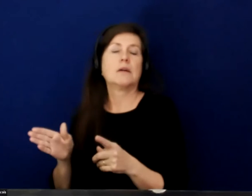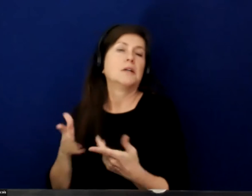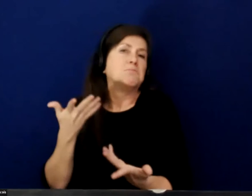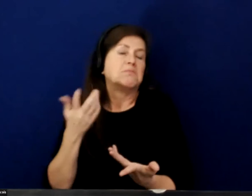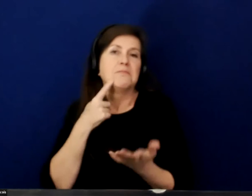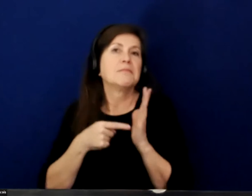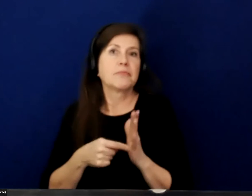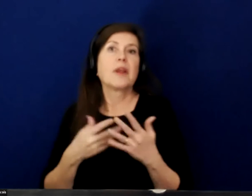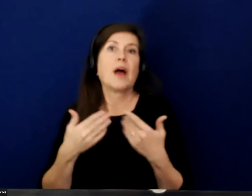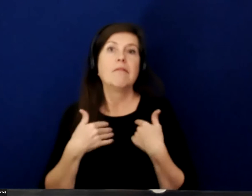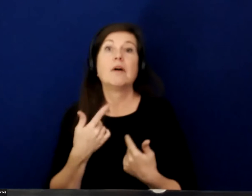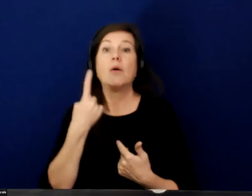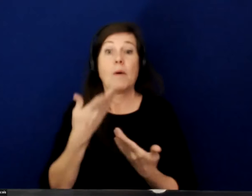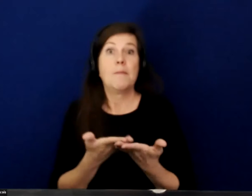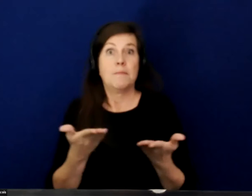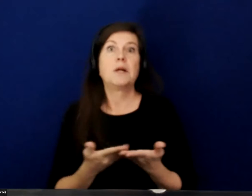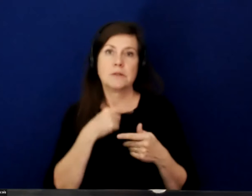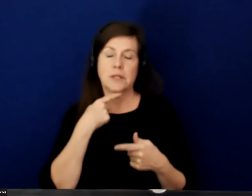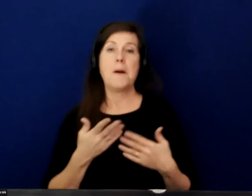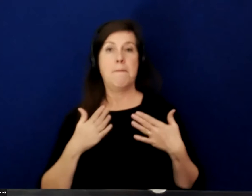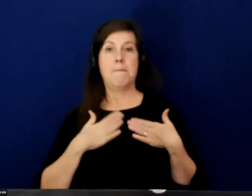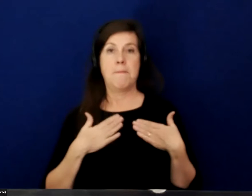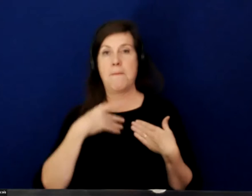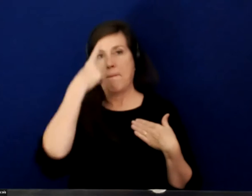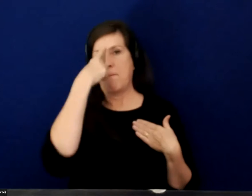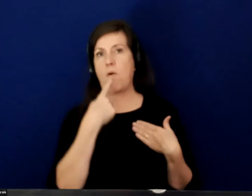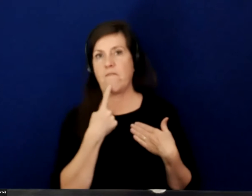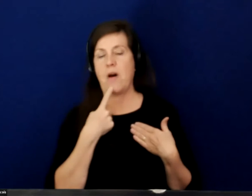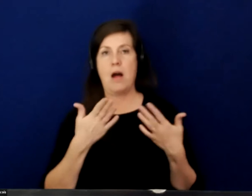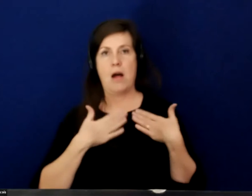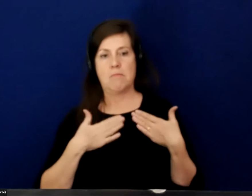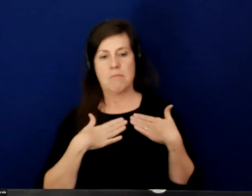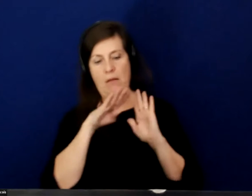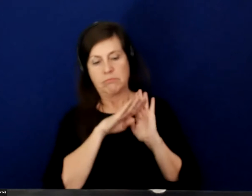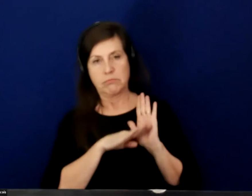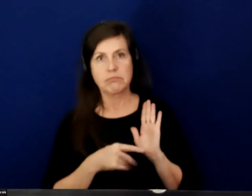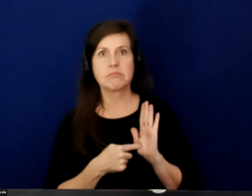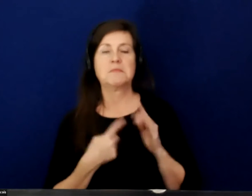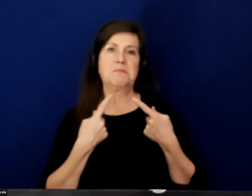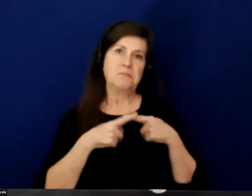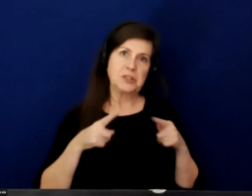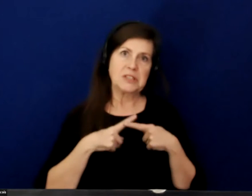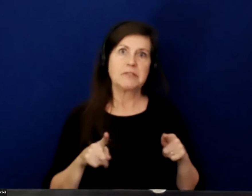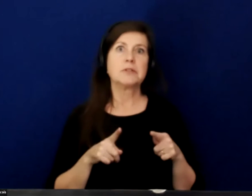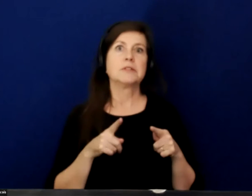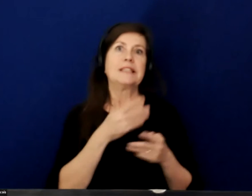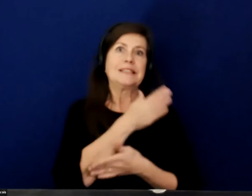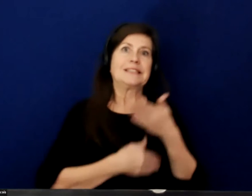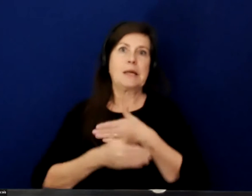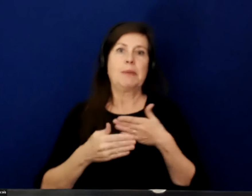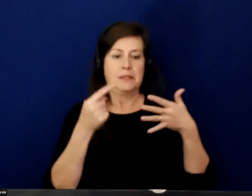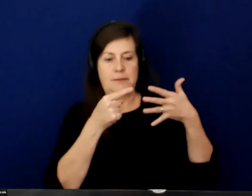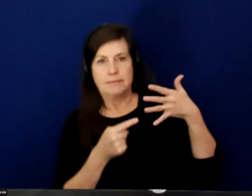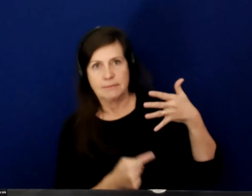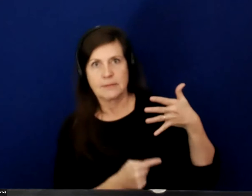where I can add, this is my profile, and have my different disabilities be part of that, that